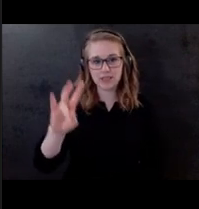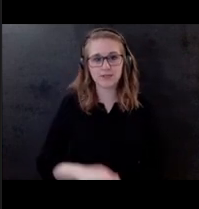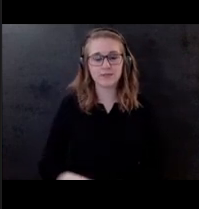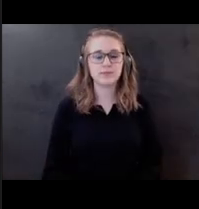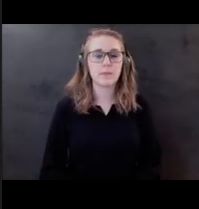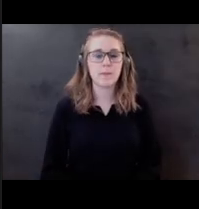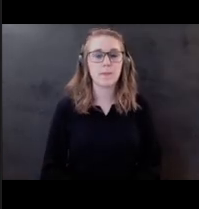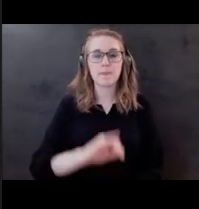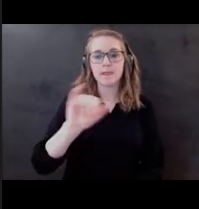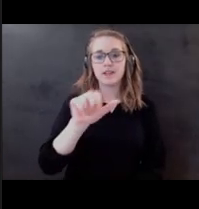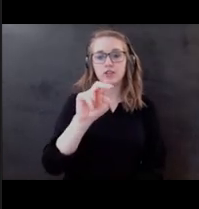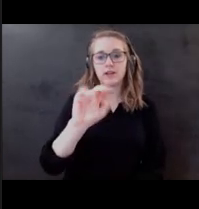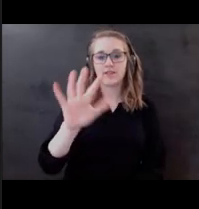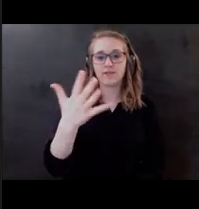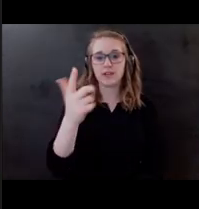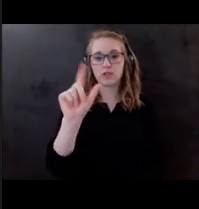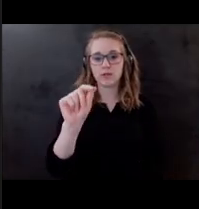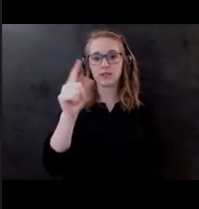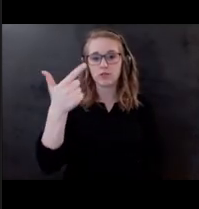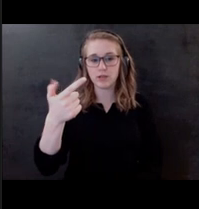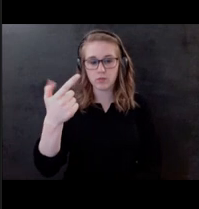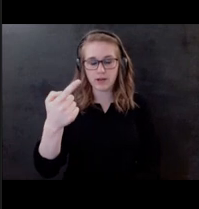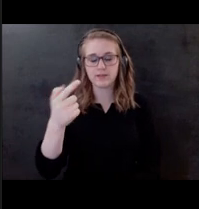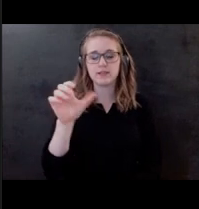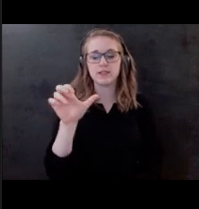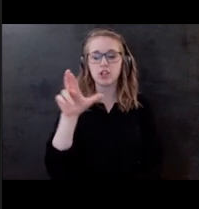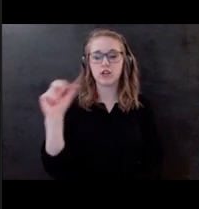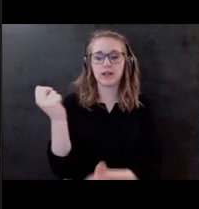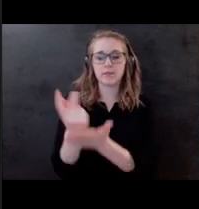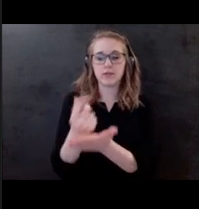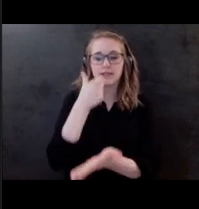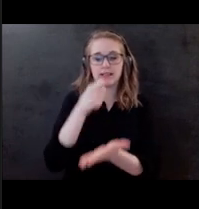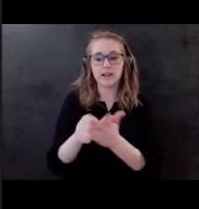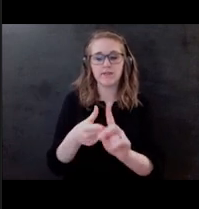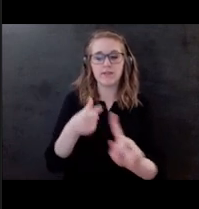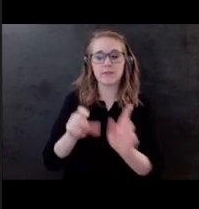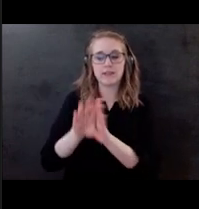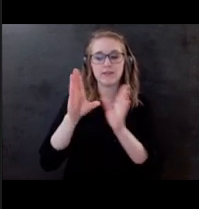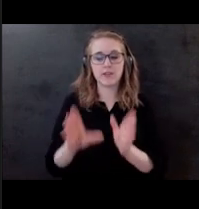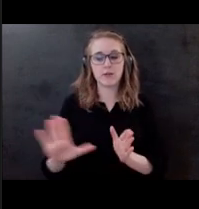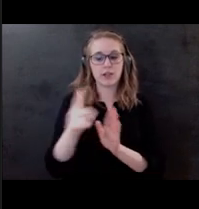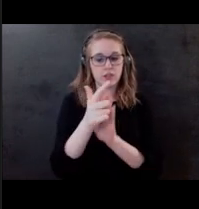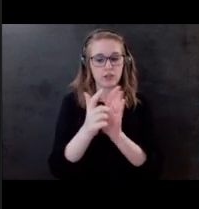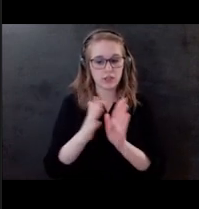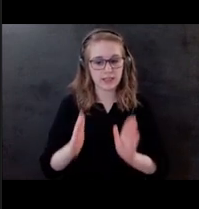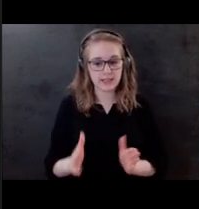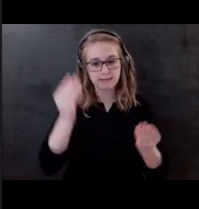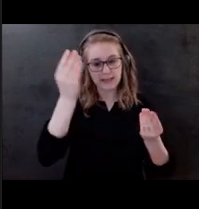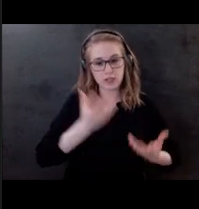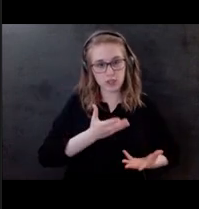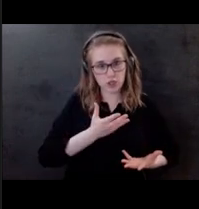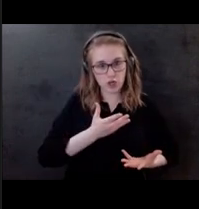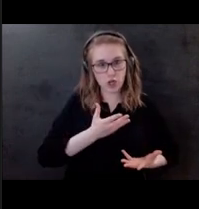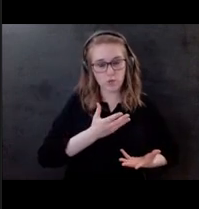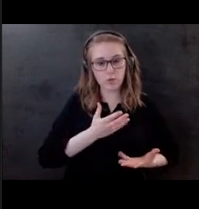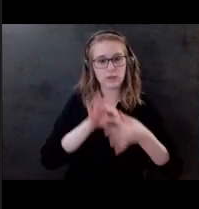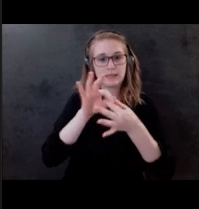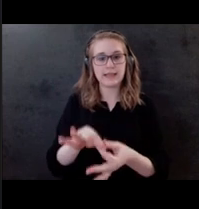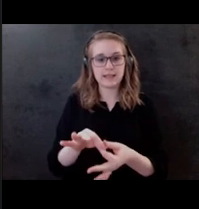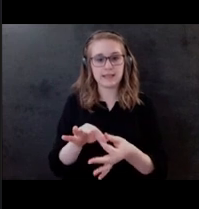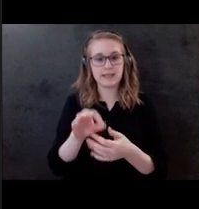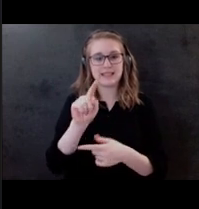On January 5th, 2021, the CRA approved a letter from the developer's attorney notifying the board regarding the